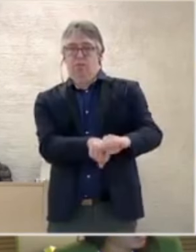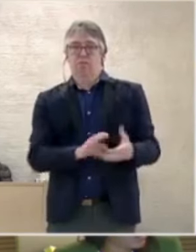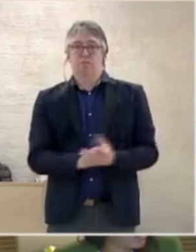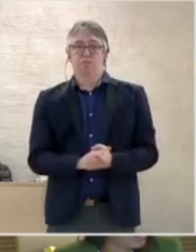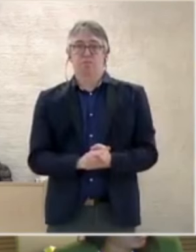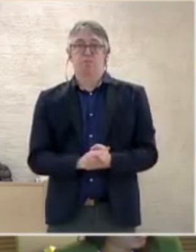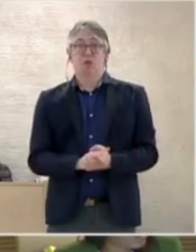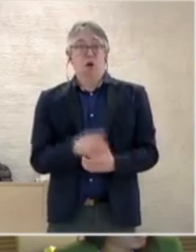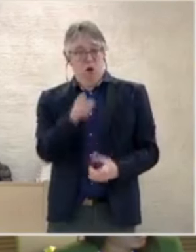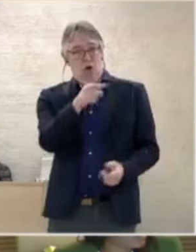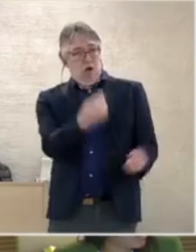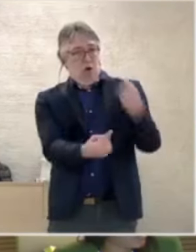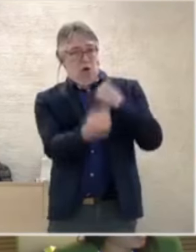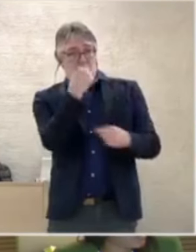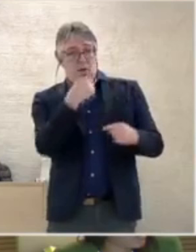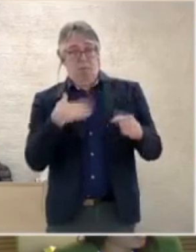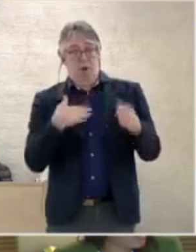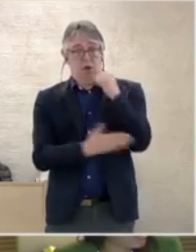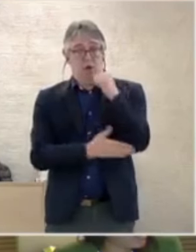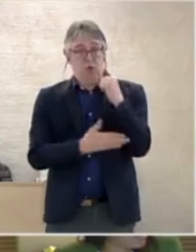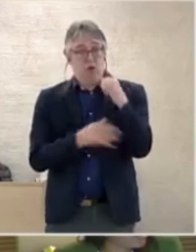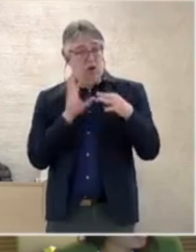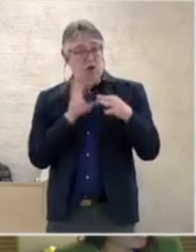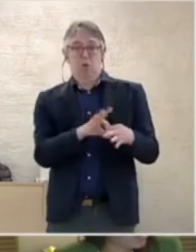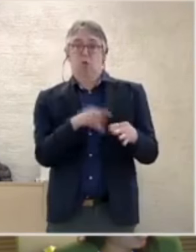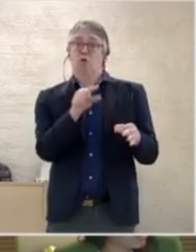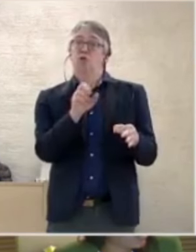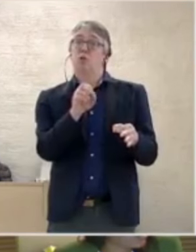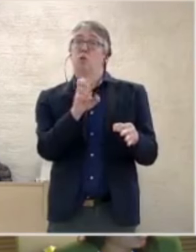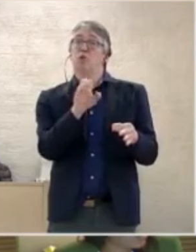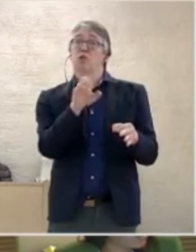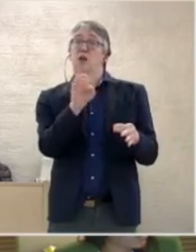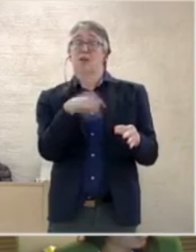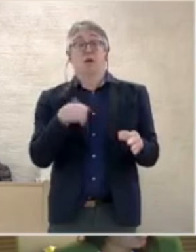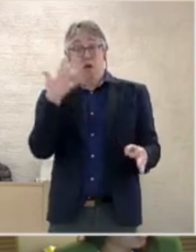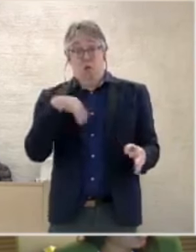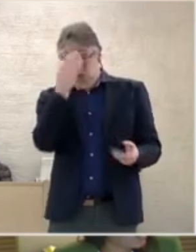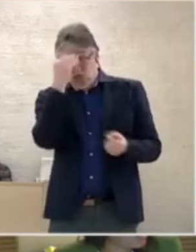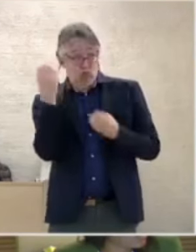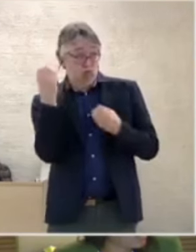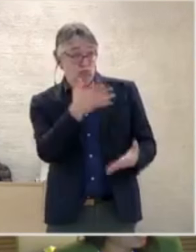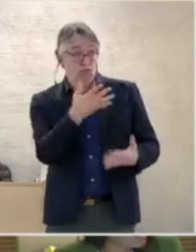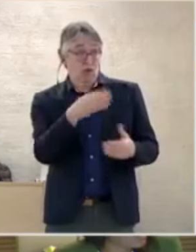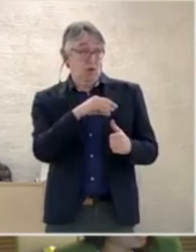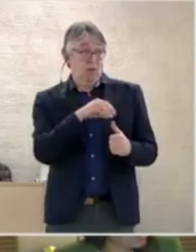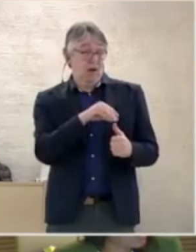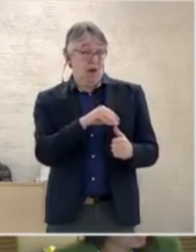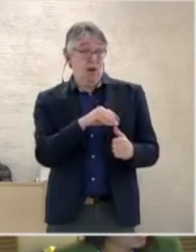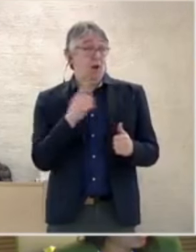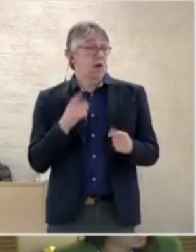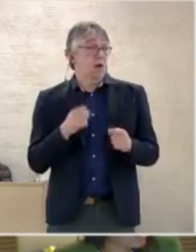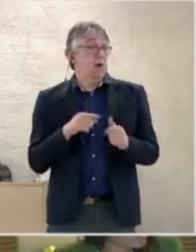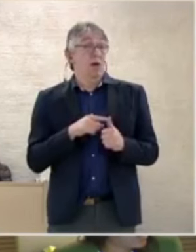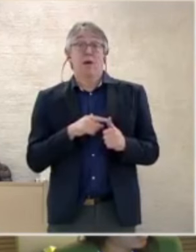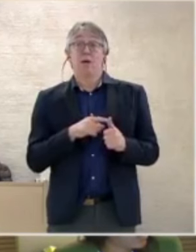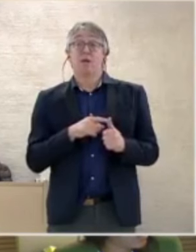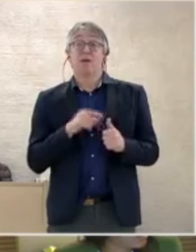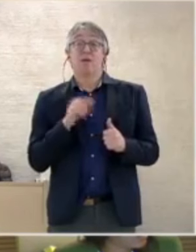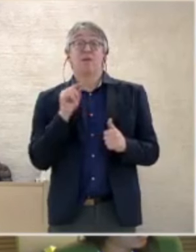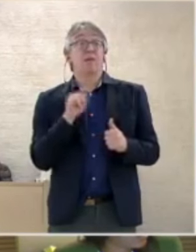allegations against my country about Khojaly genocide, I would like to remind the Armenian delegate that apart from the considerable information